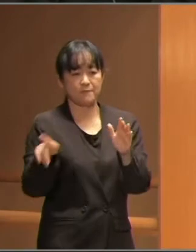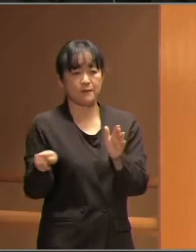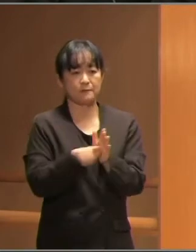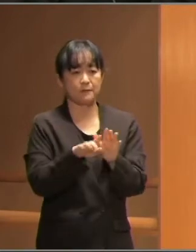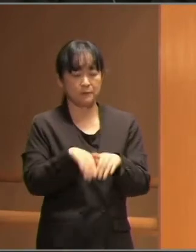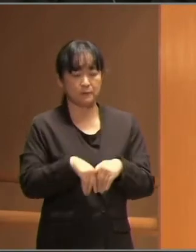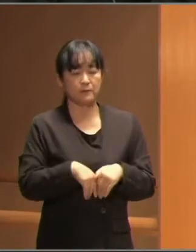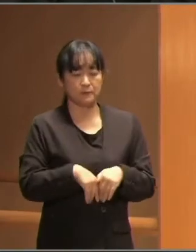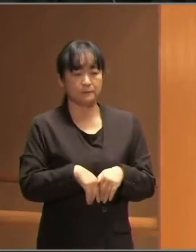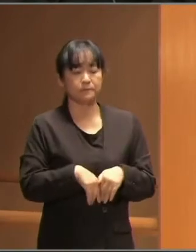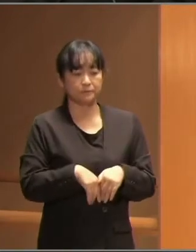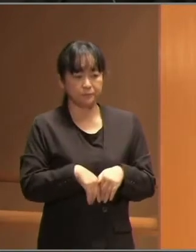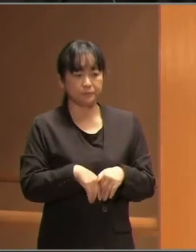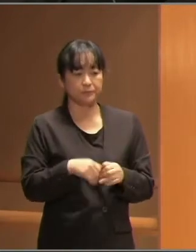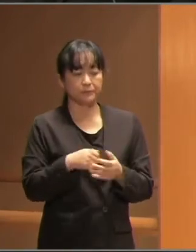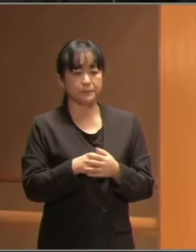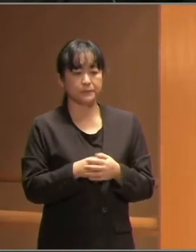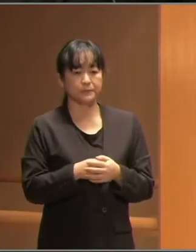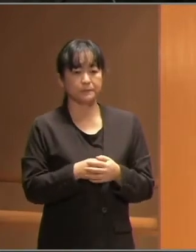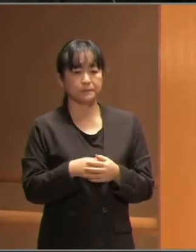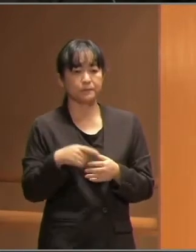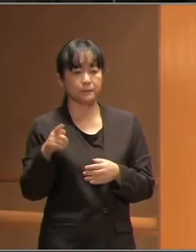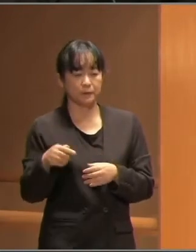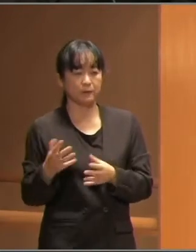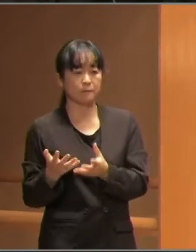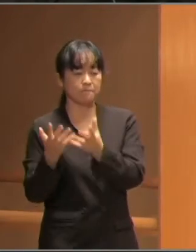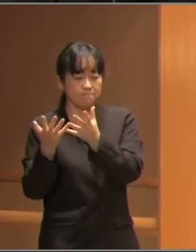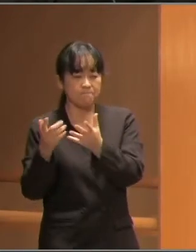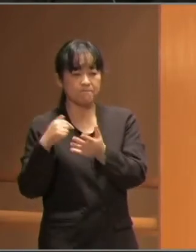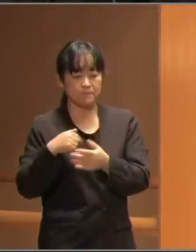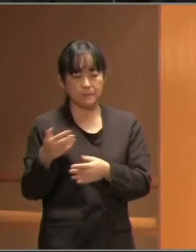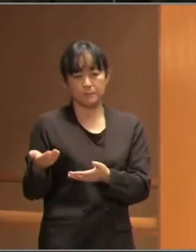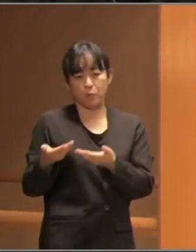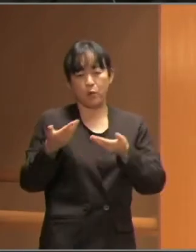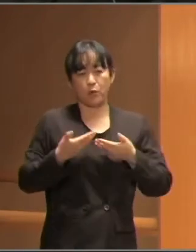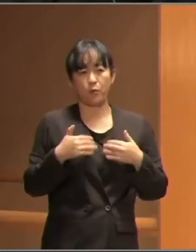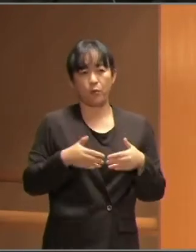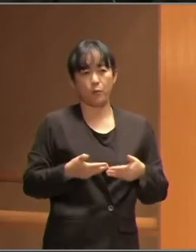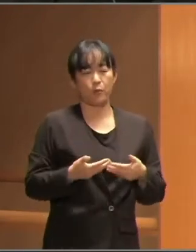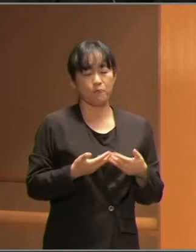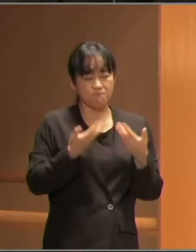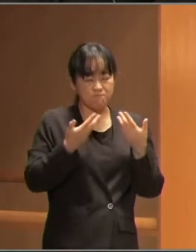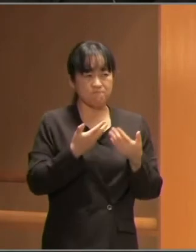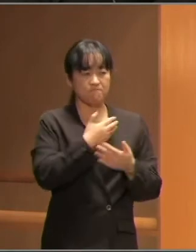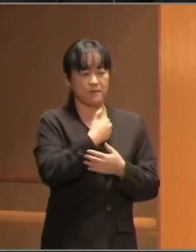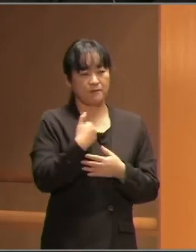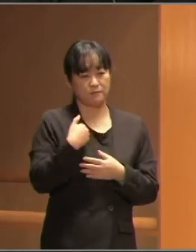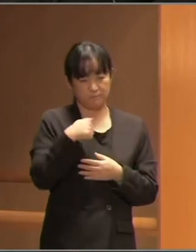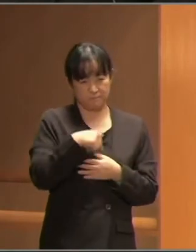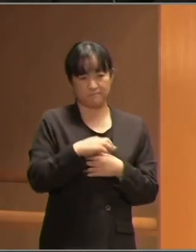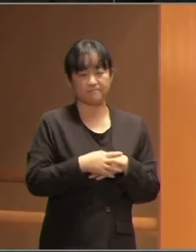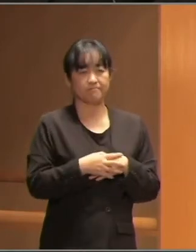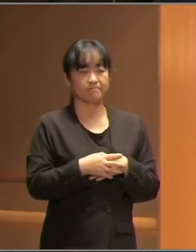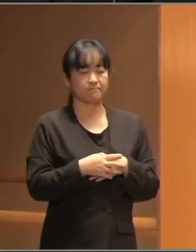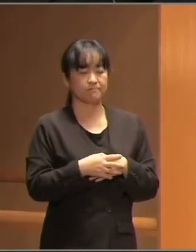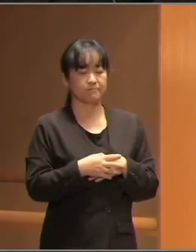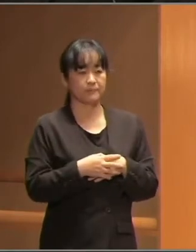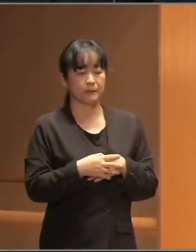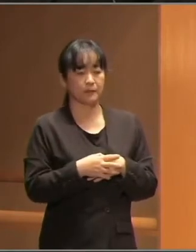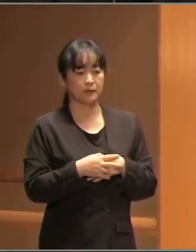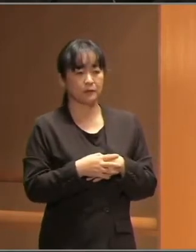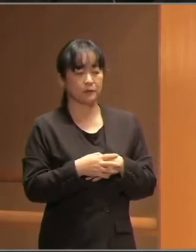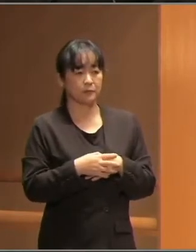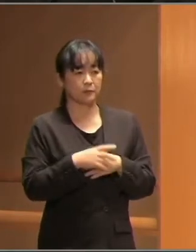others. And then it's like we have the words that to one whale, 7 beaches